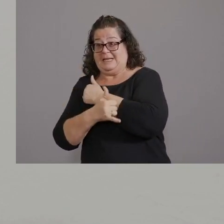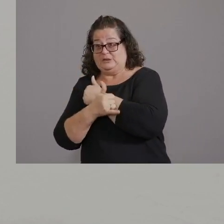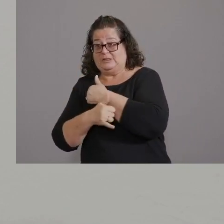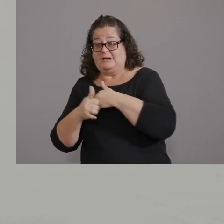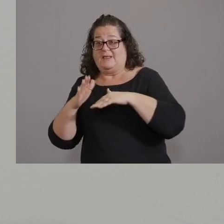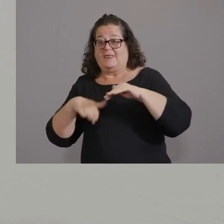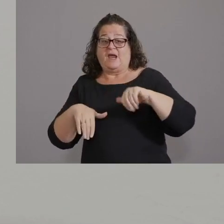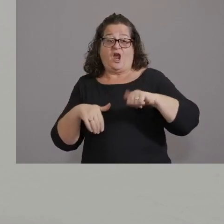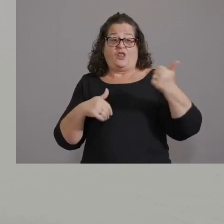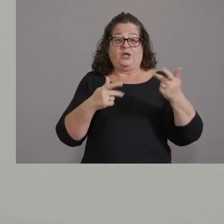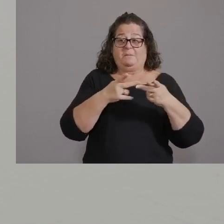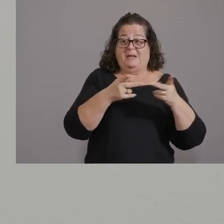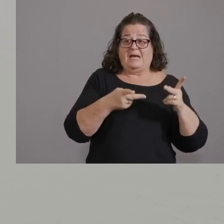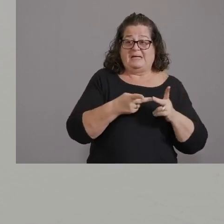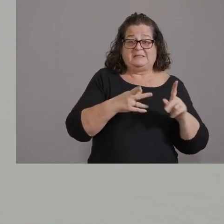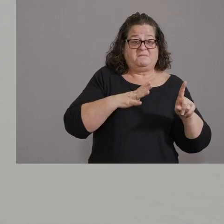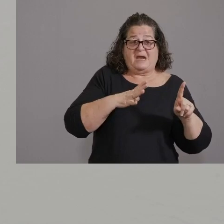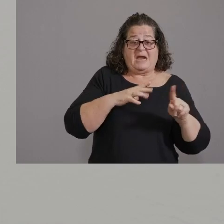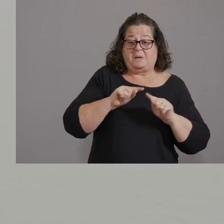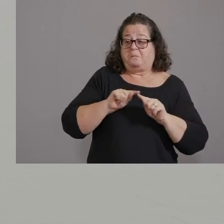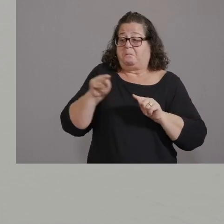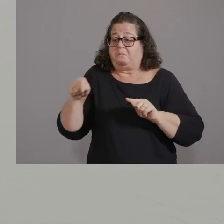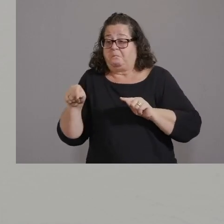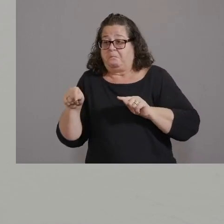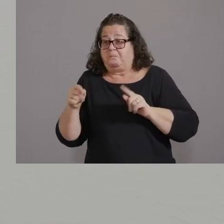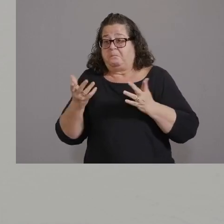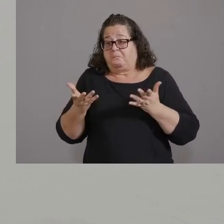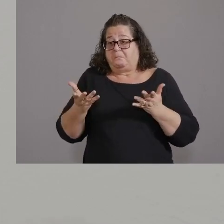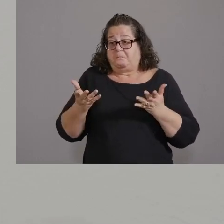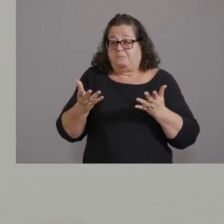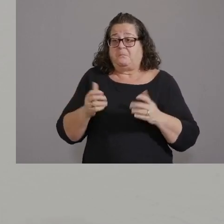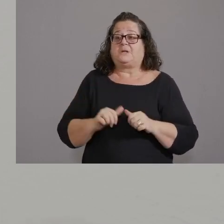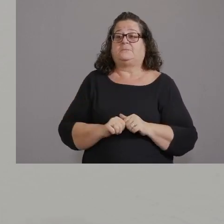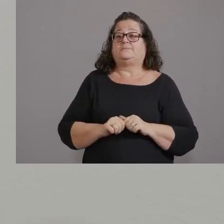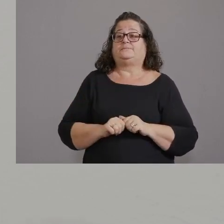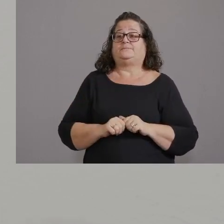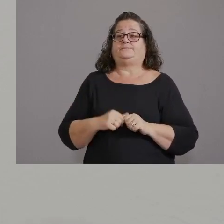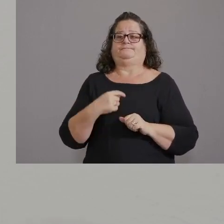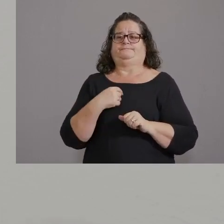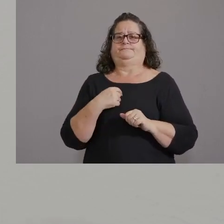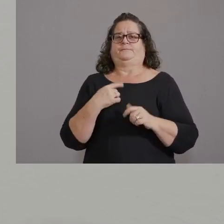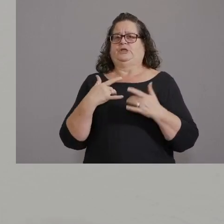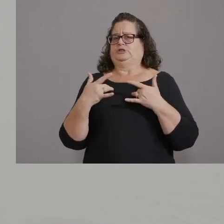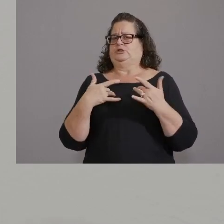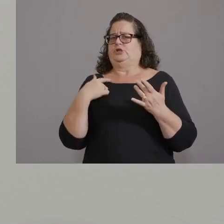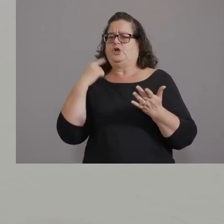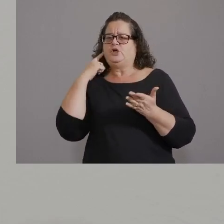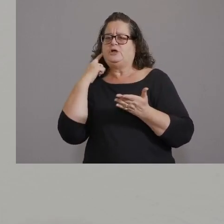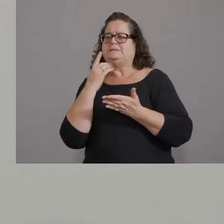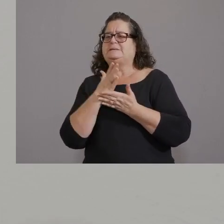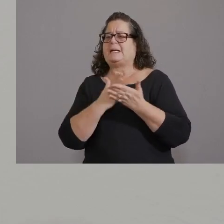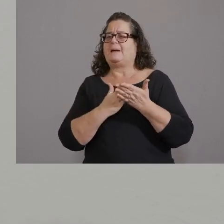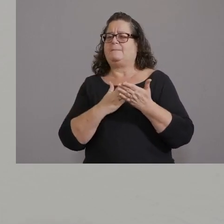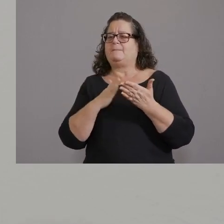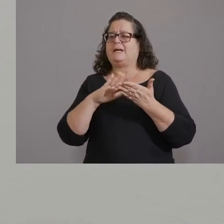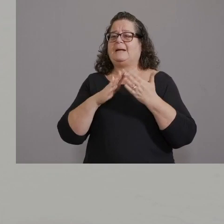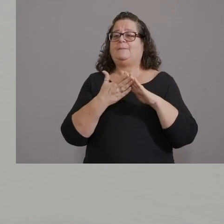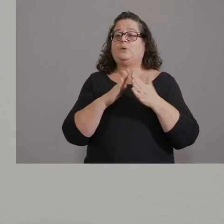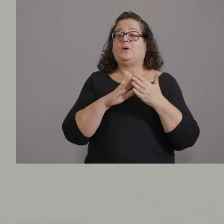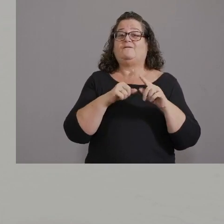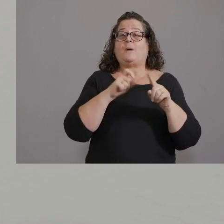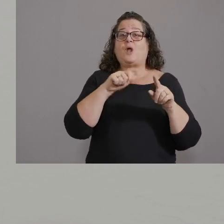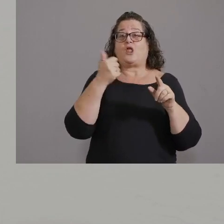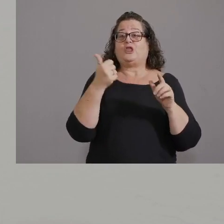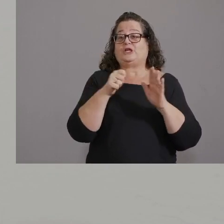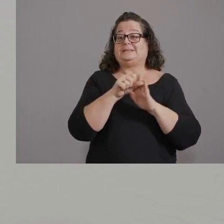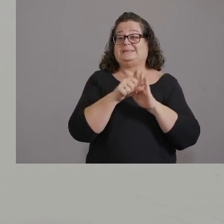there. One of the concerns that we have heard, though, is that some of our bordering communities from other states, if they